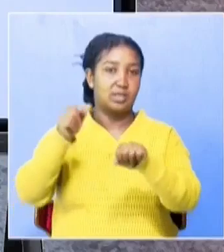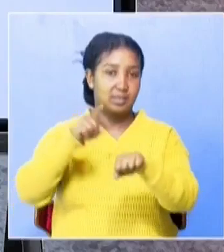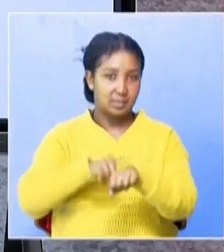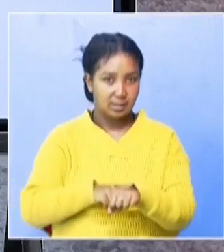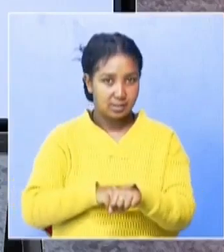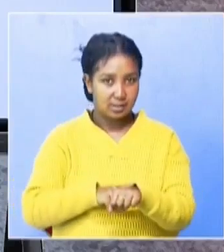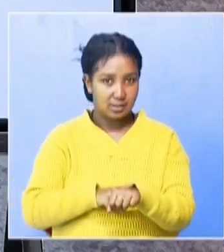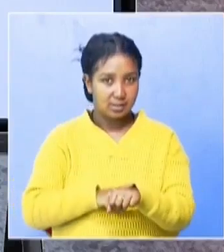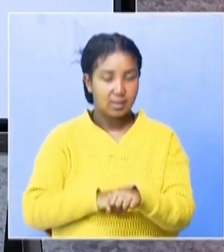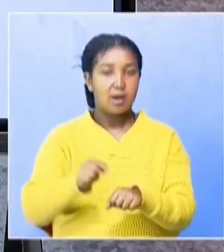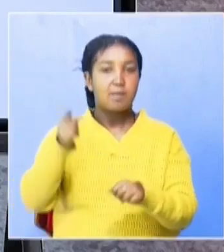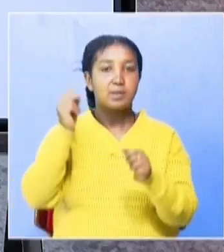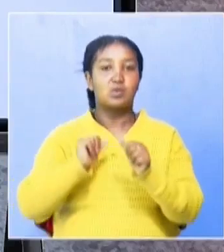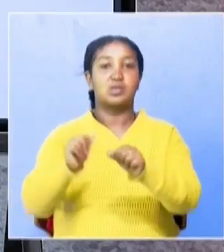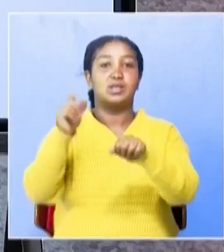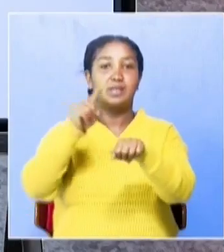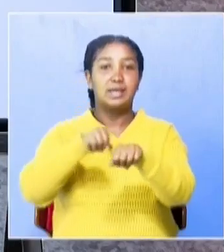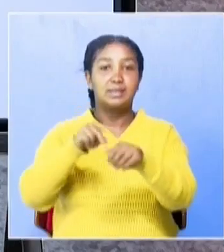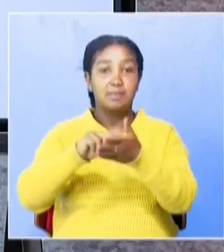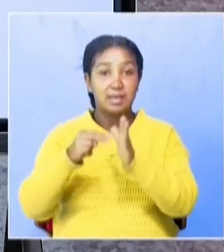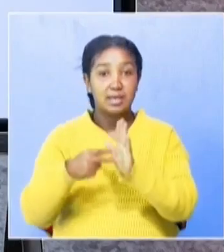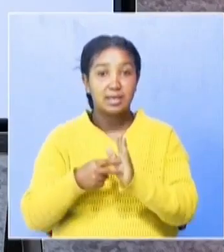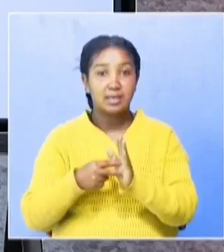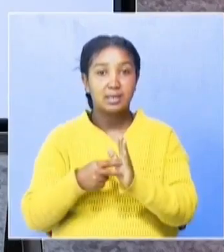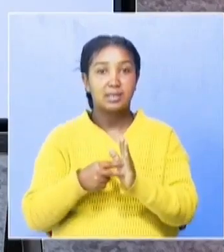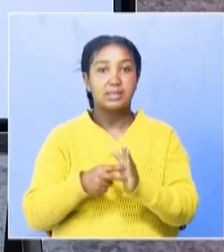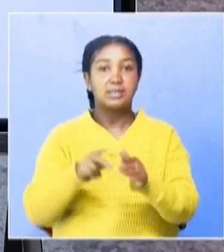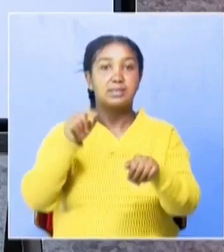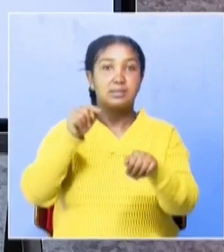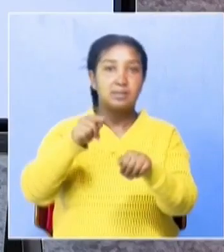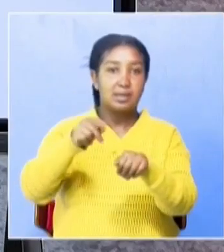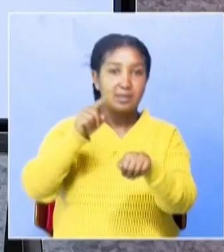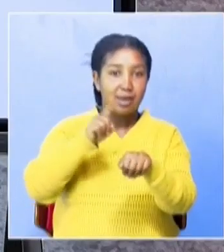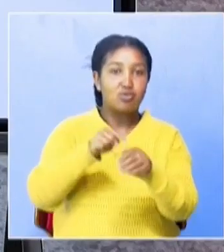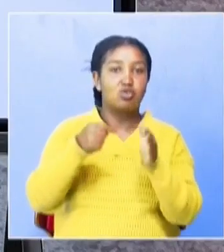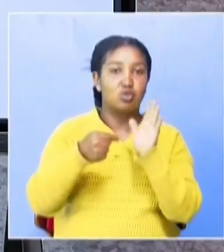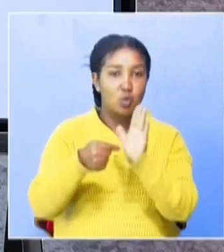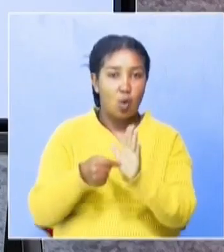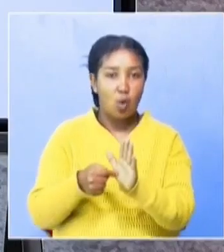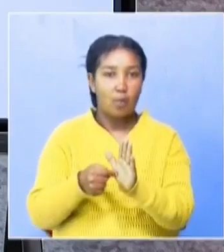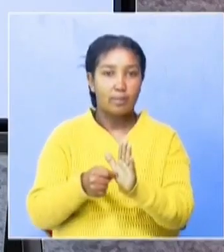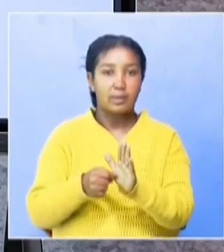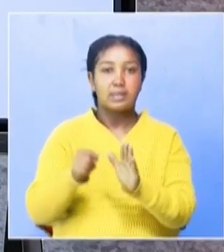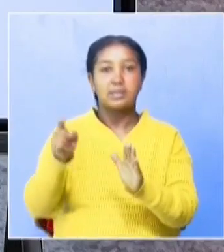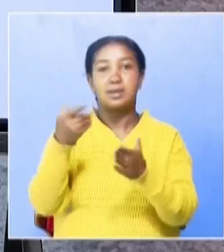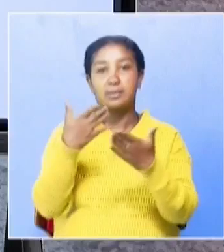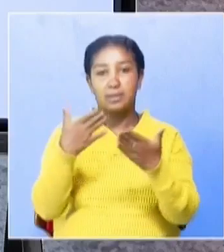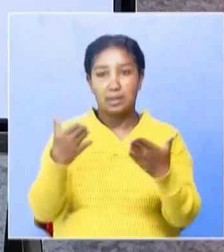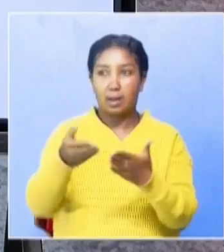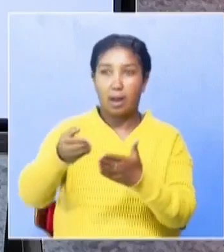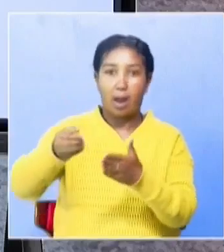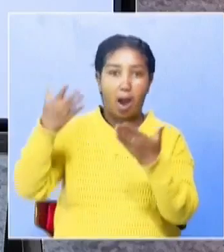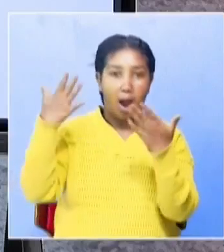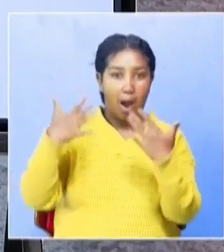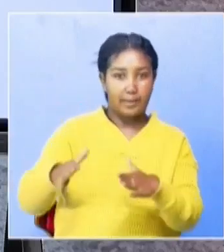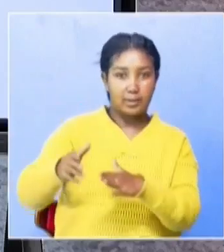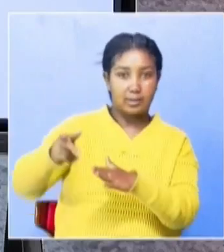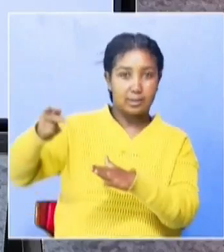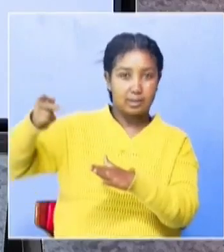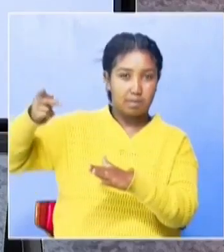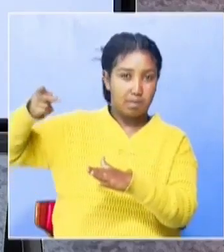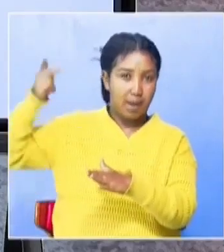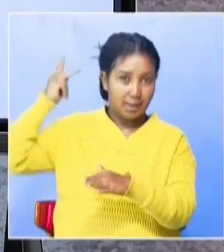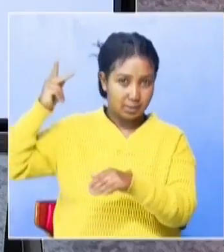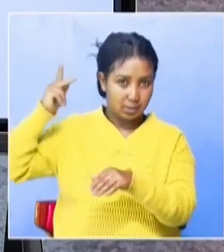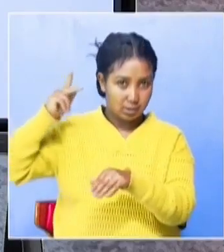tense. Past continuous tense means the tense which shows something which were happening at a specific